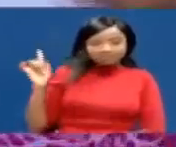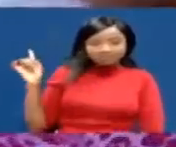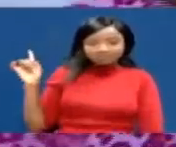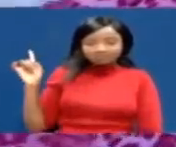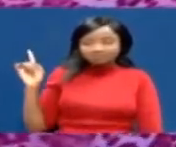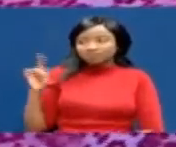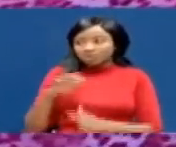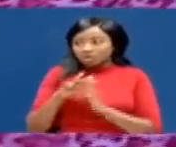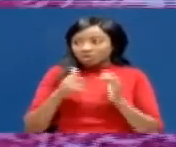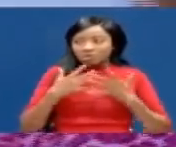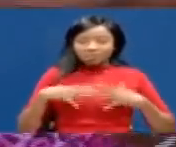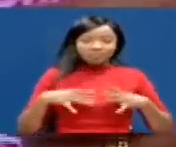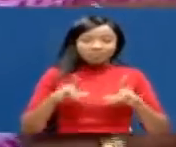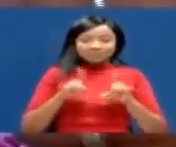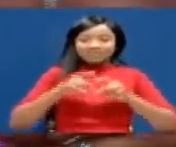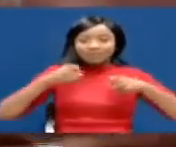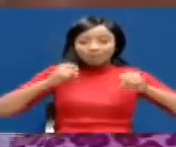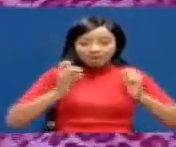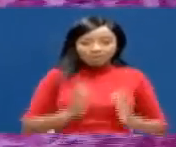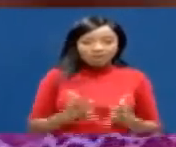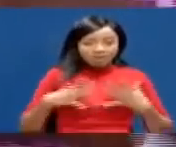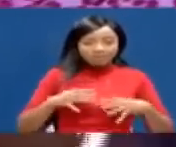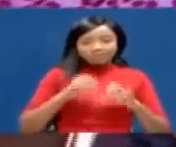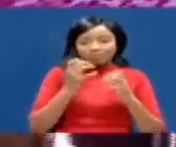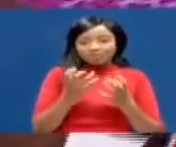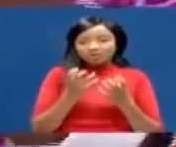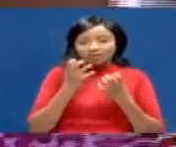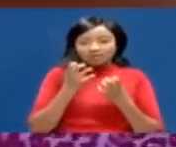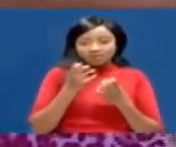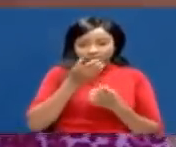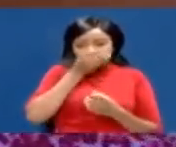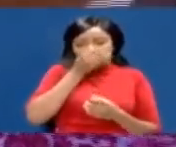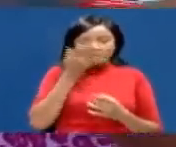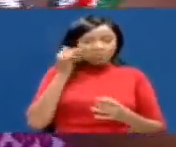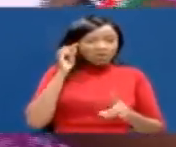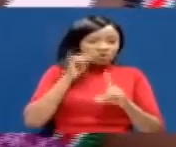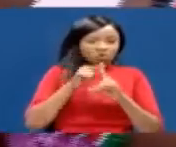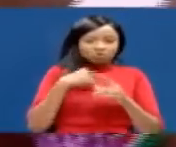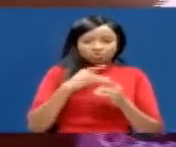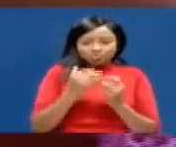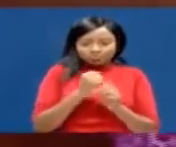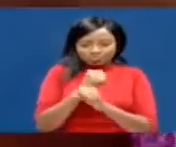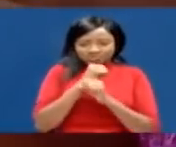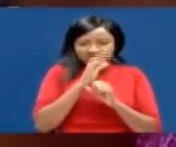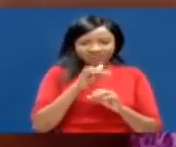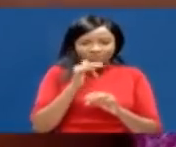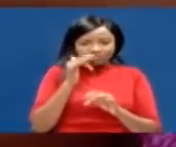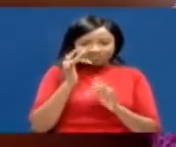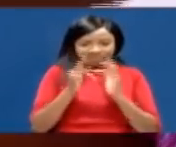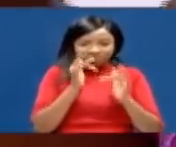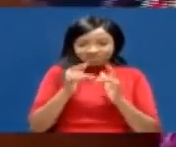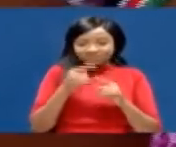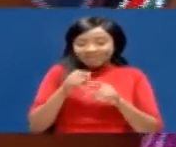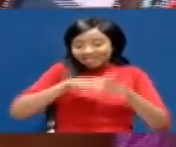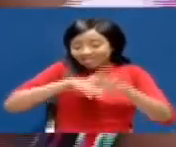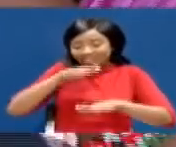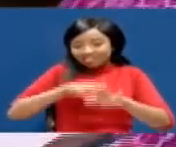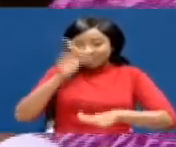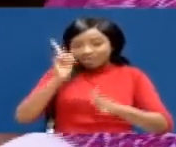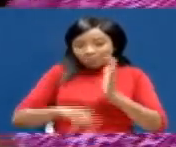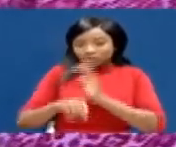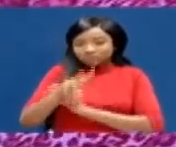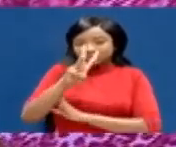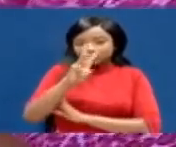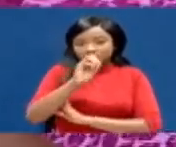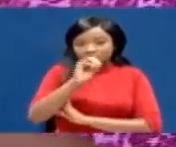by everybody, including our border riders, just for dust purposes. And it will be made out of woven cloth, but that is